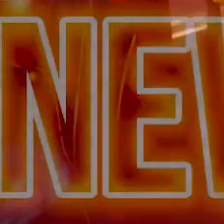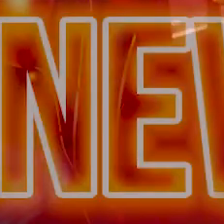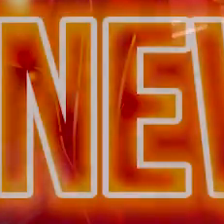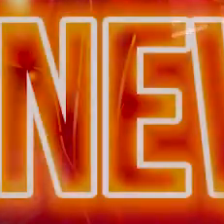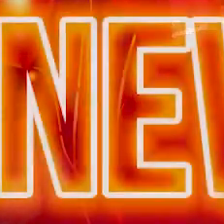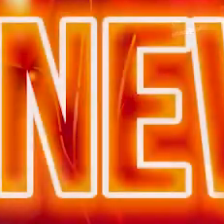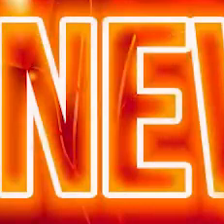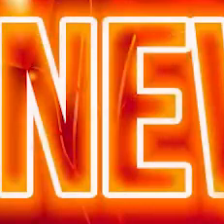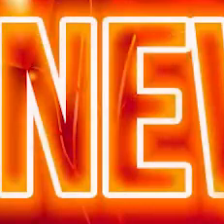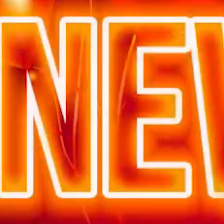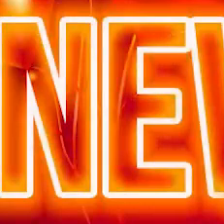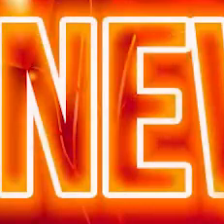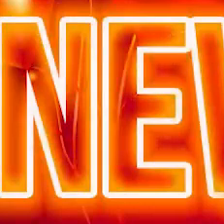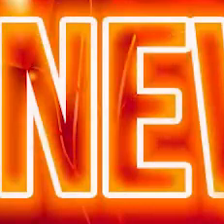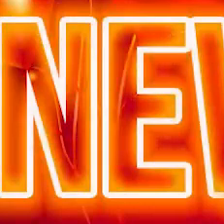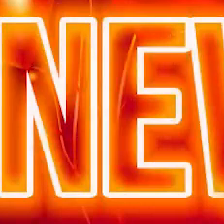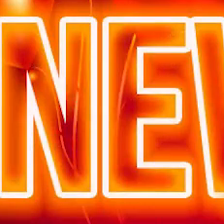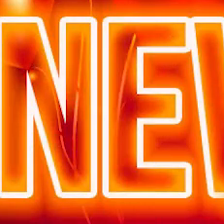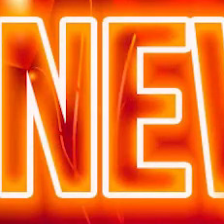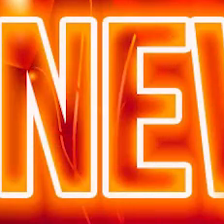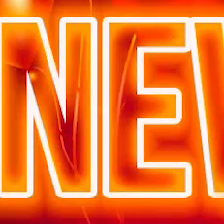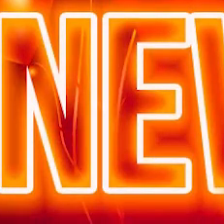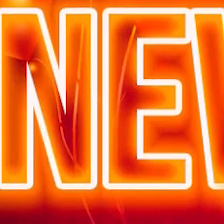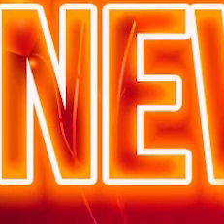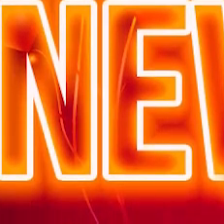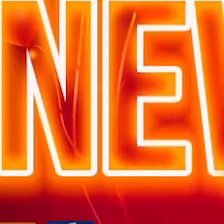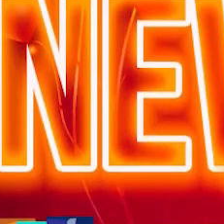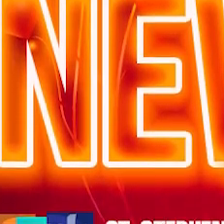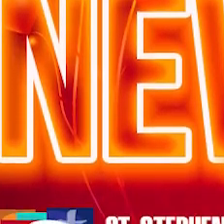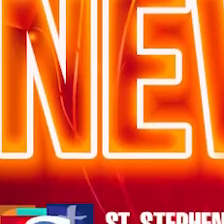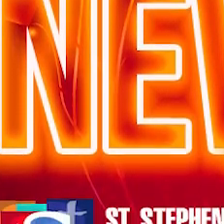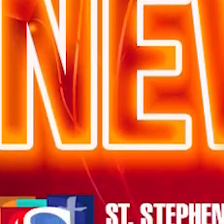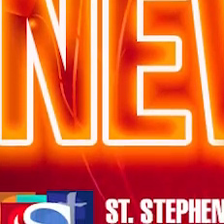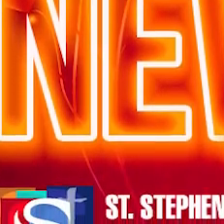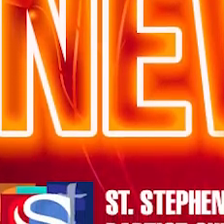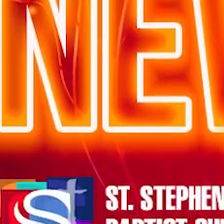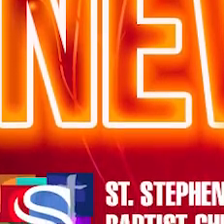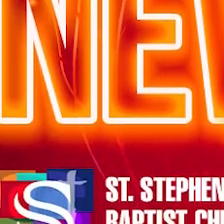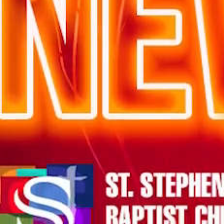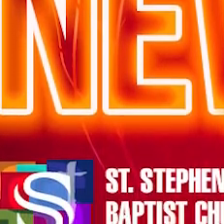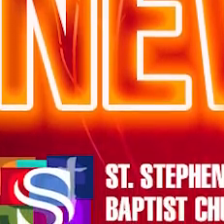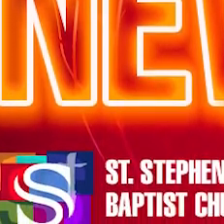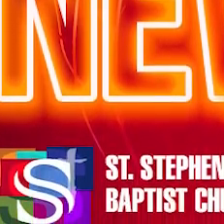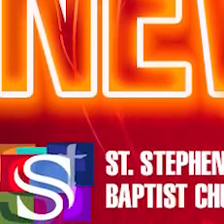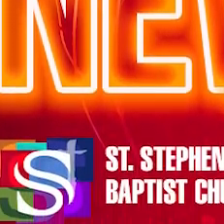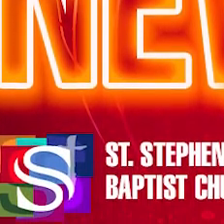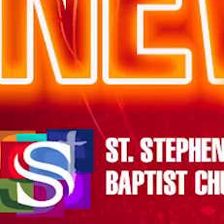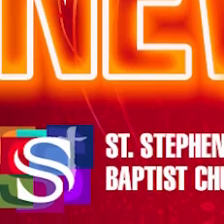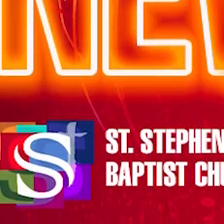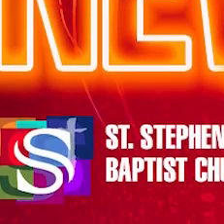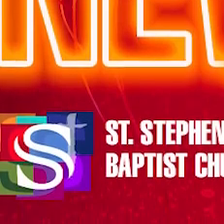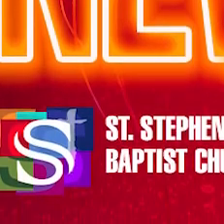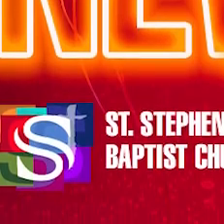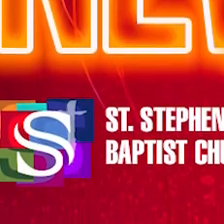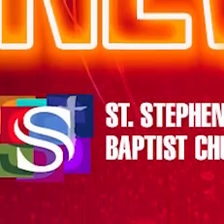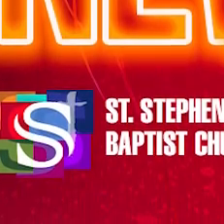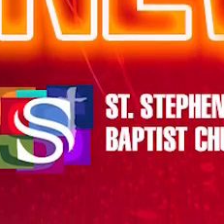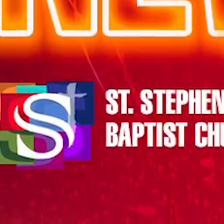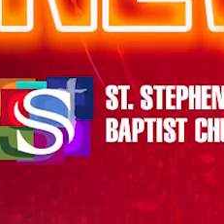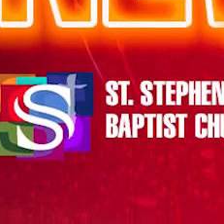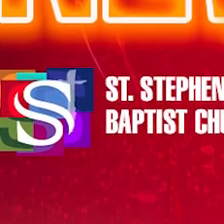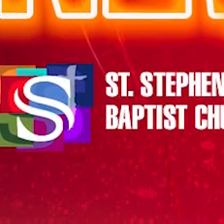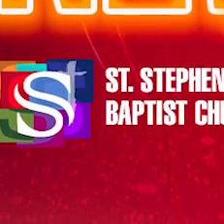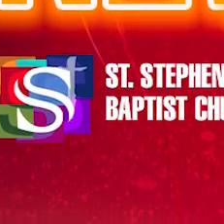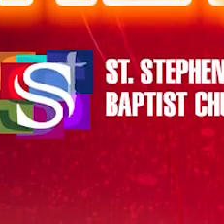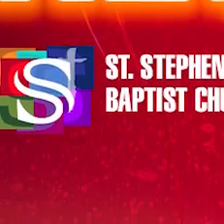please don't forget our New Year's Eve watch night service. Join us in person or